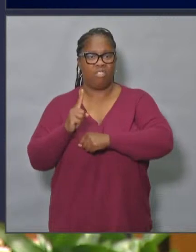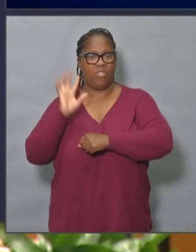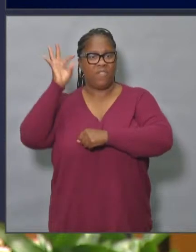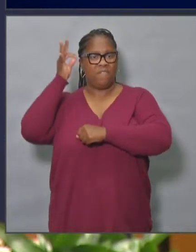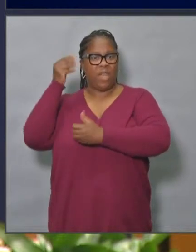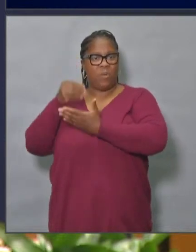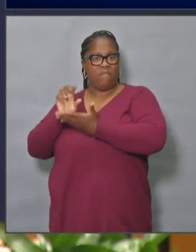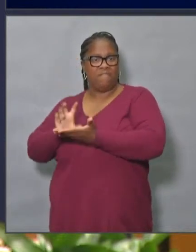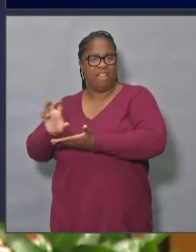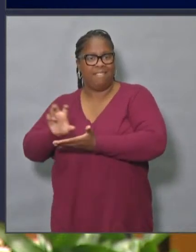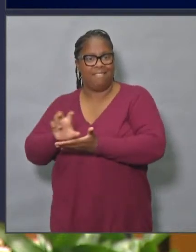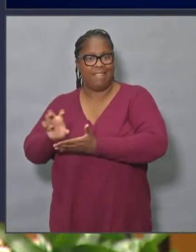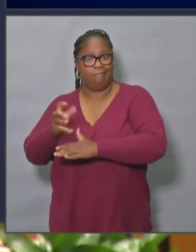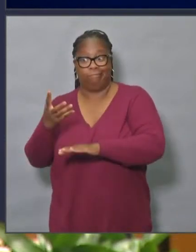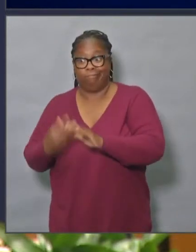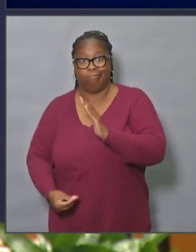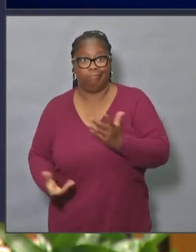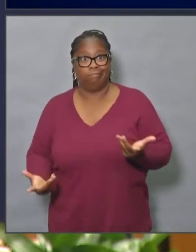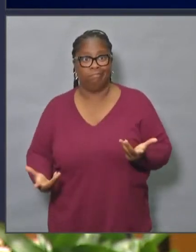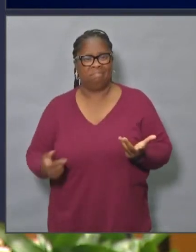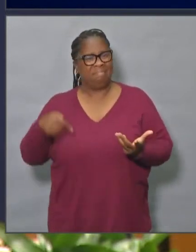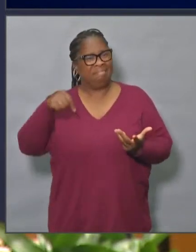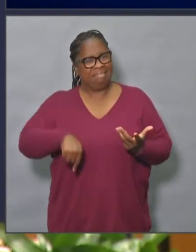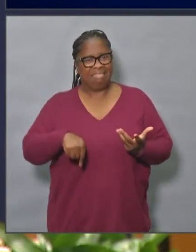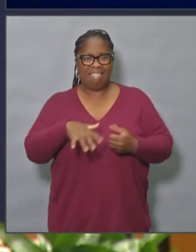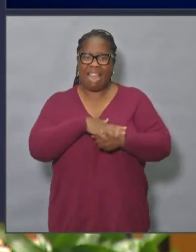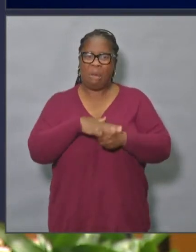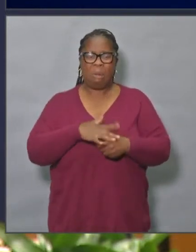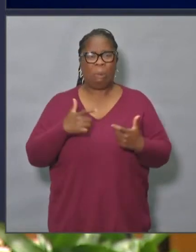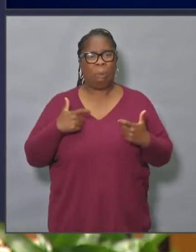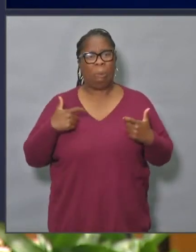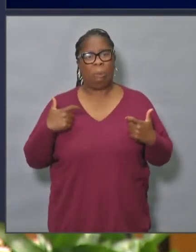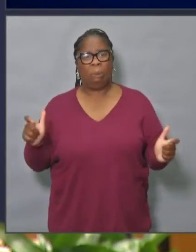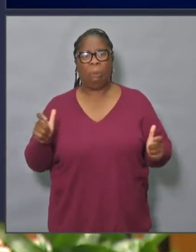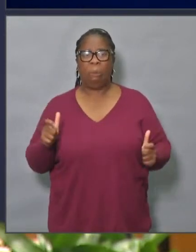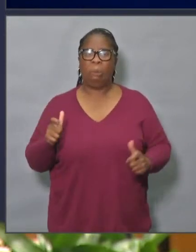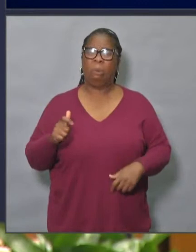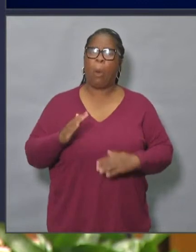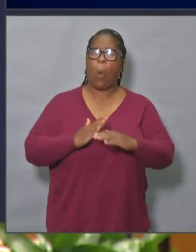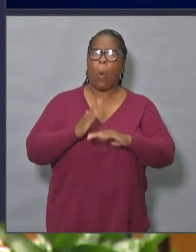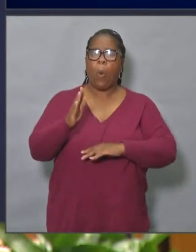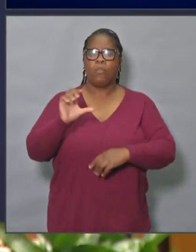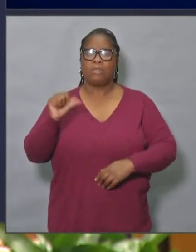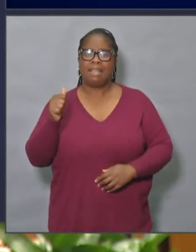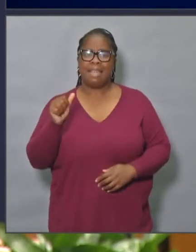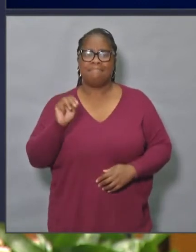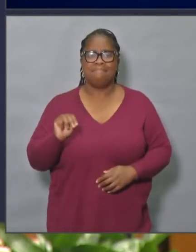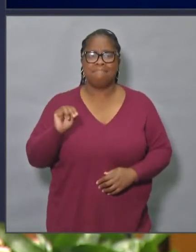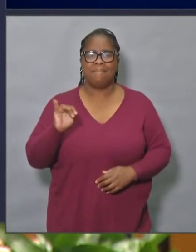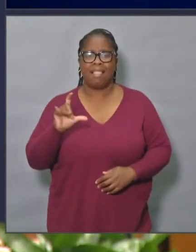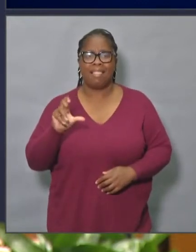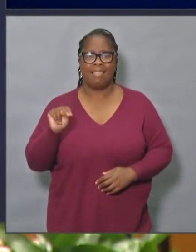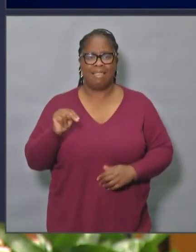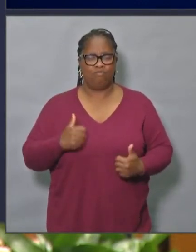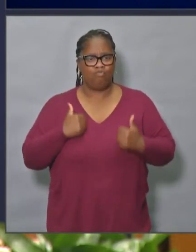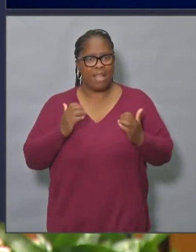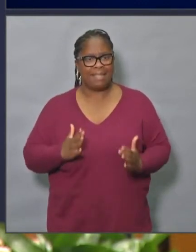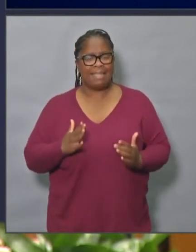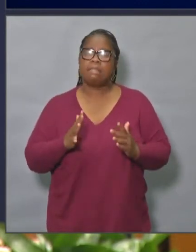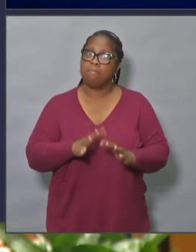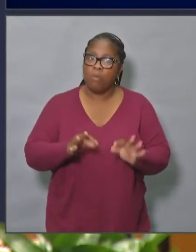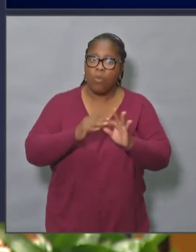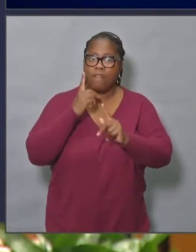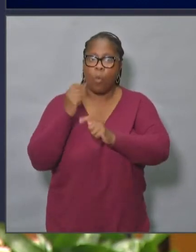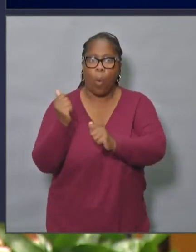county as large as ours, with more than 10 million residents, it's essential that everyone be counted. We especially want to ensure